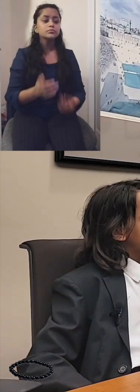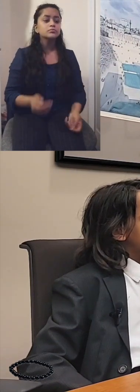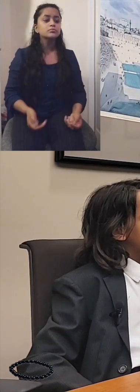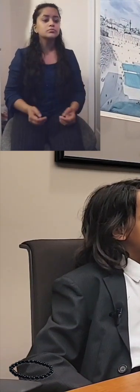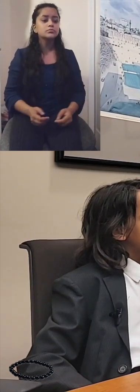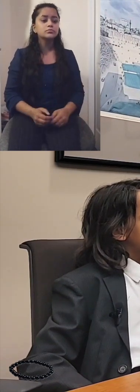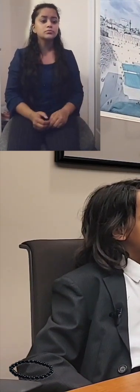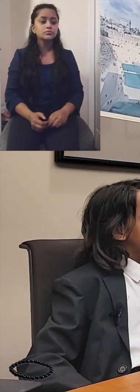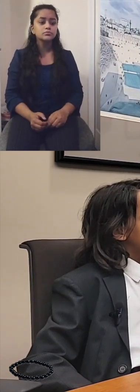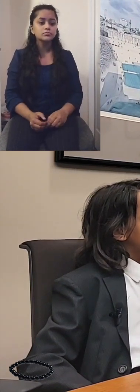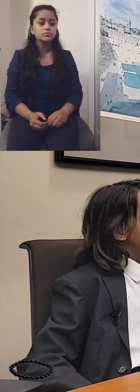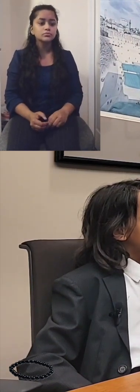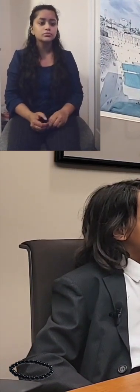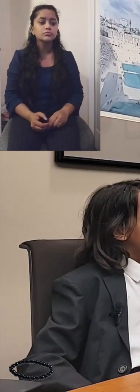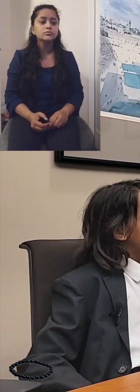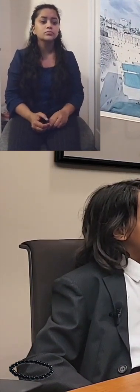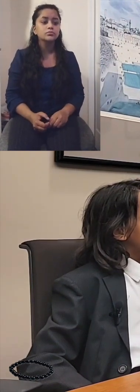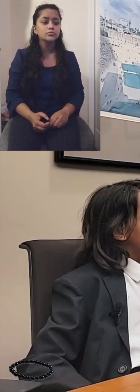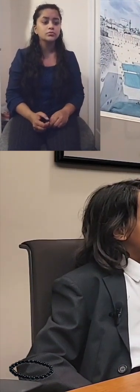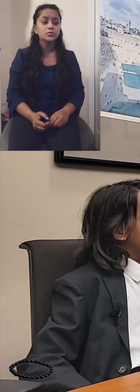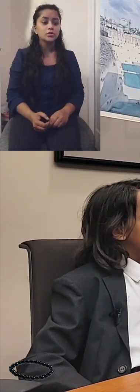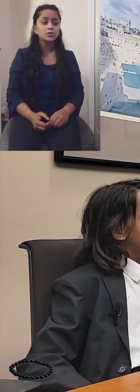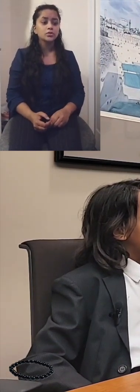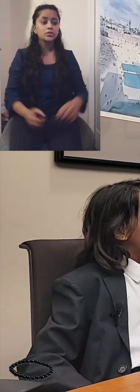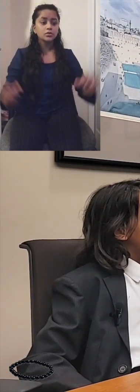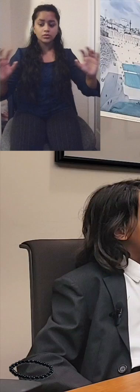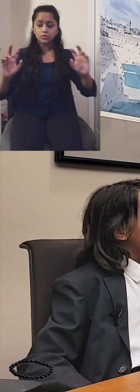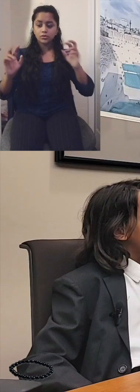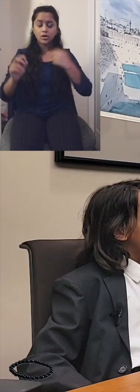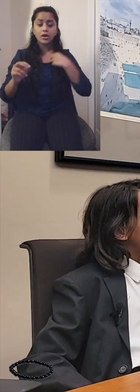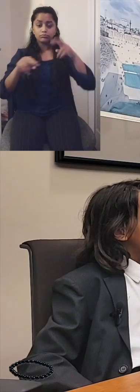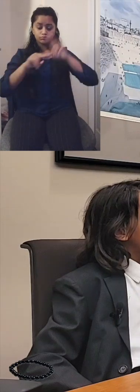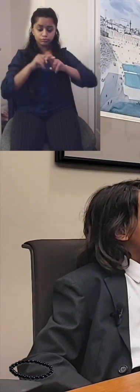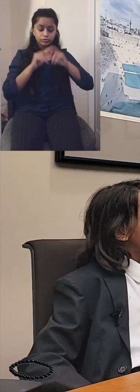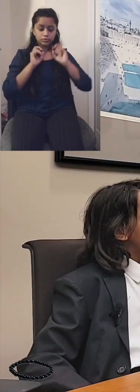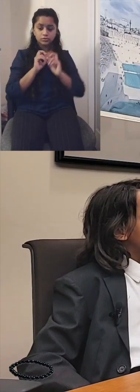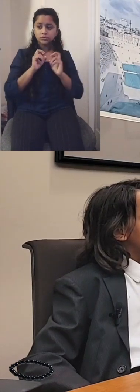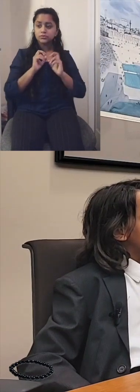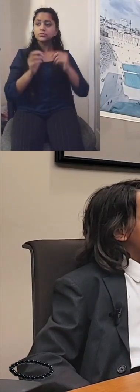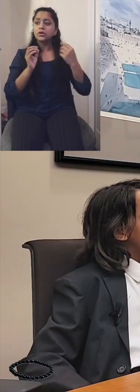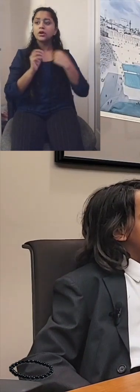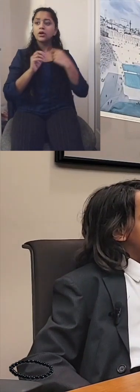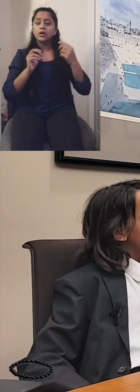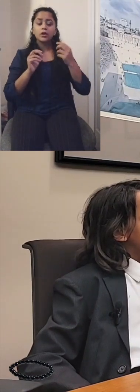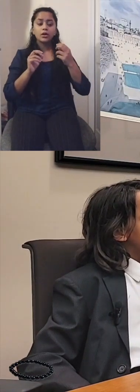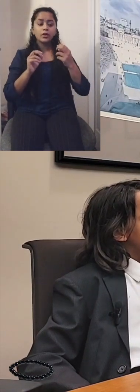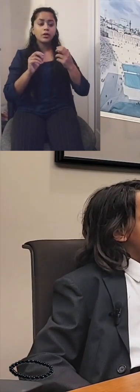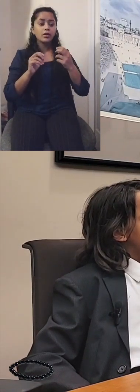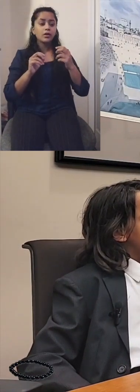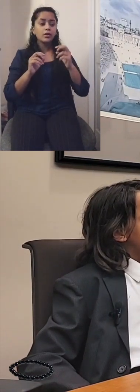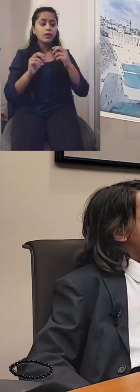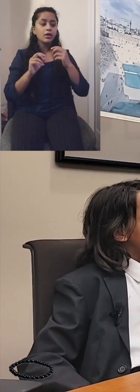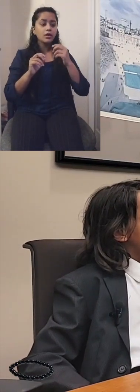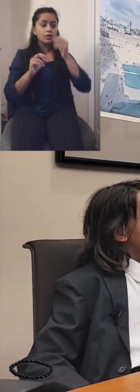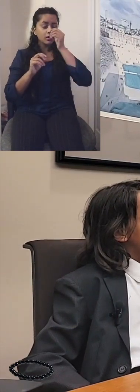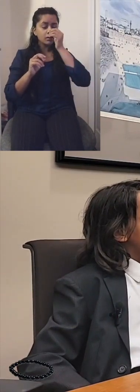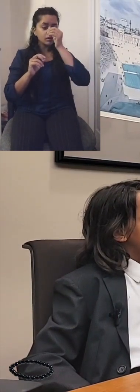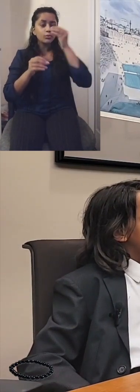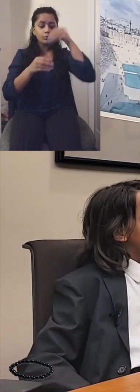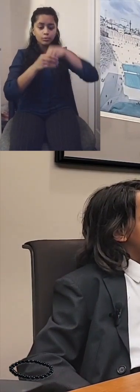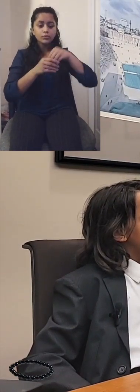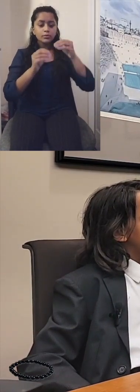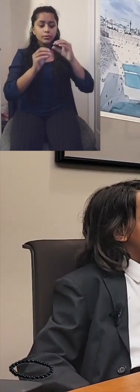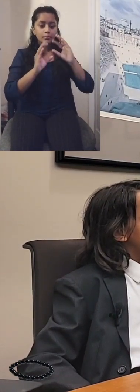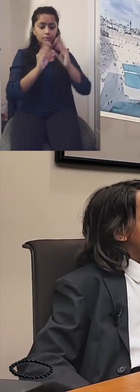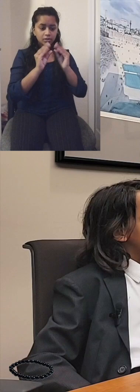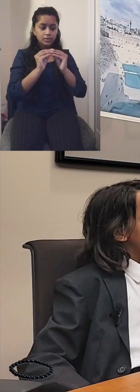the deputy governor and the attorney general in the room, and I chair these meetings. So even though many of these